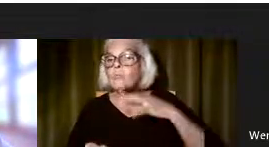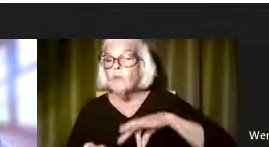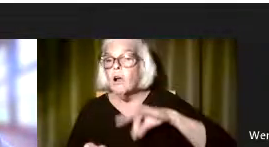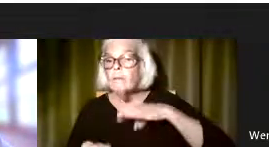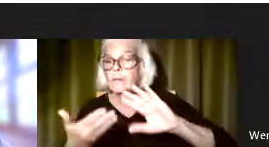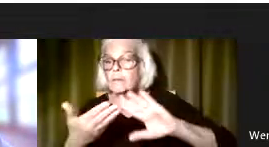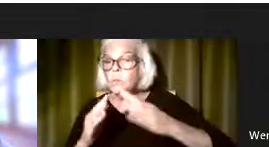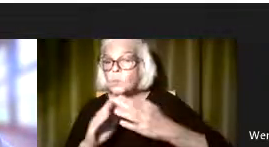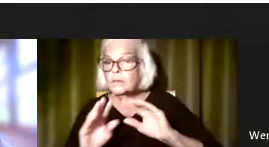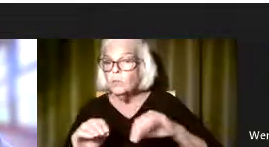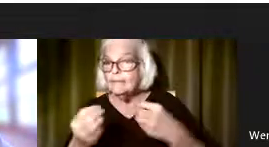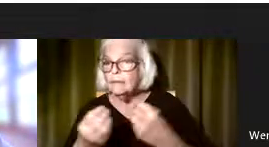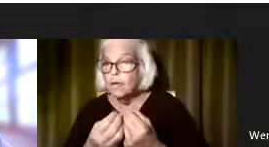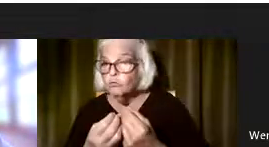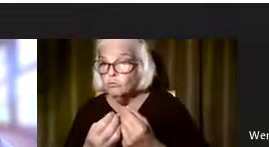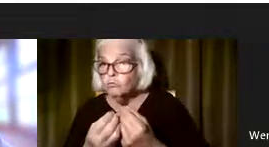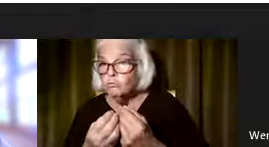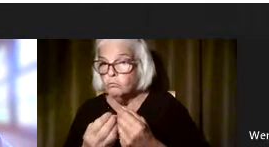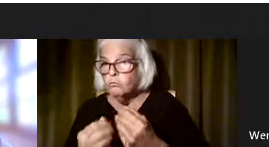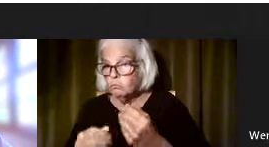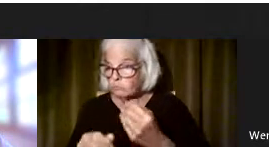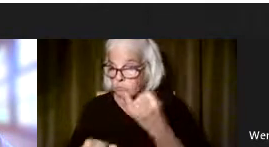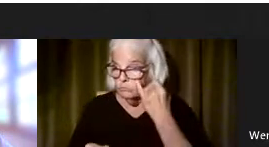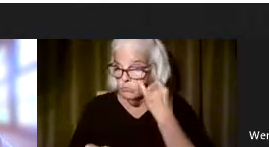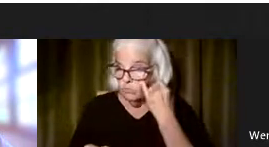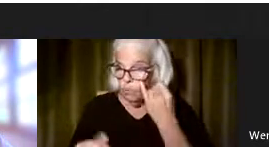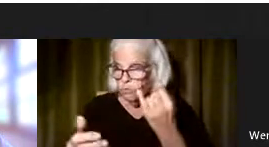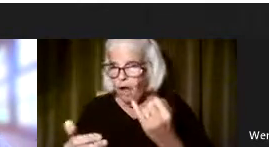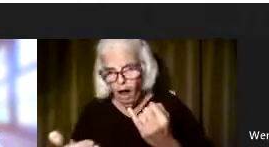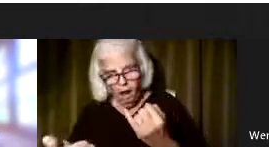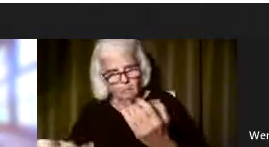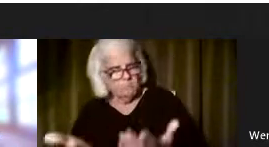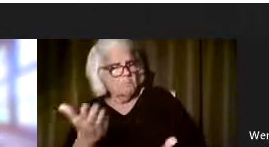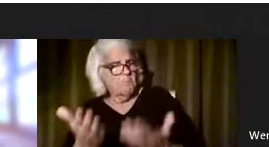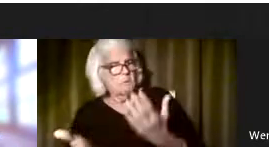in potentially seeing if you qualify for the Aidc program,